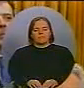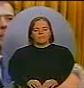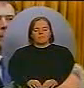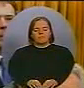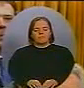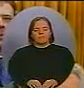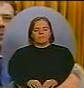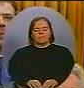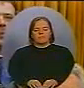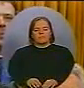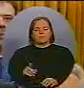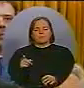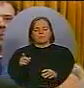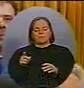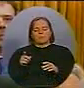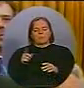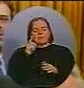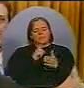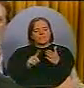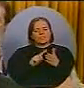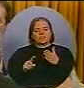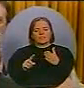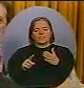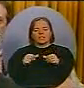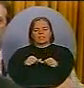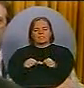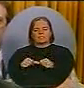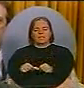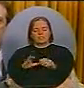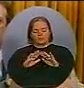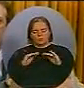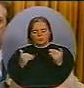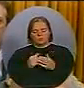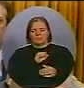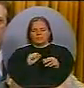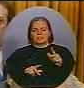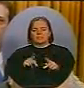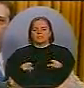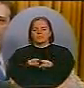he vouched for Patrick Brazeau and Arthur Porter. Order.